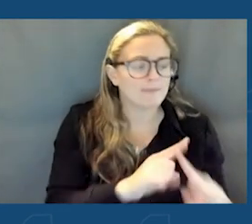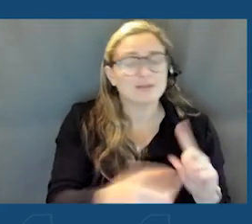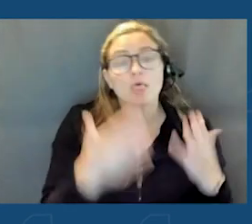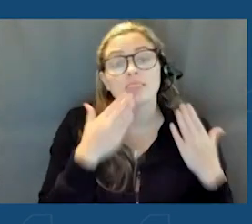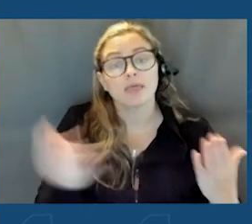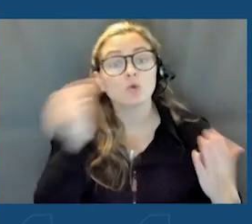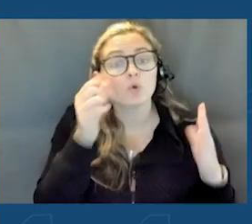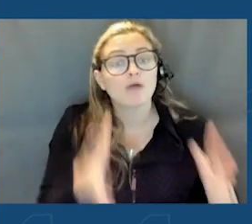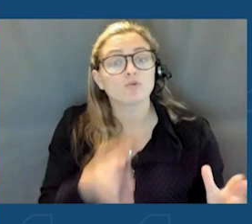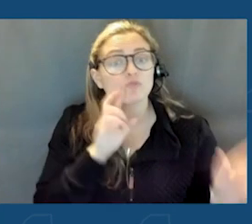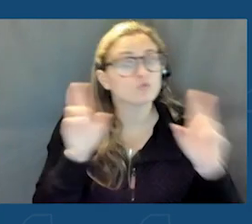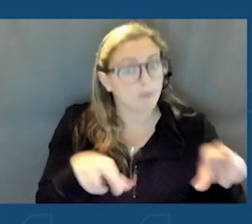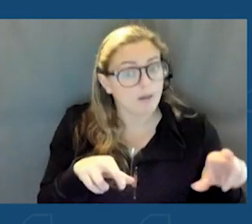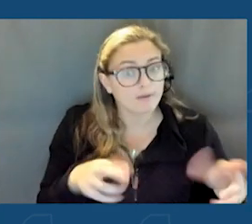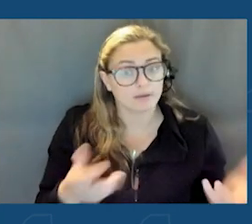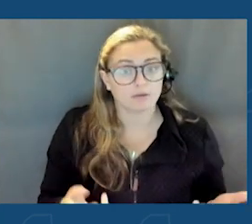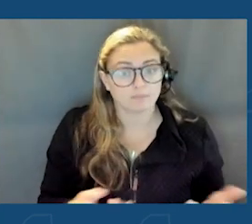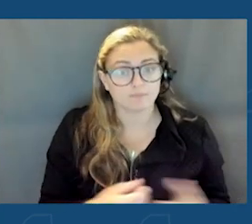for responding